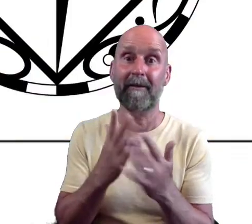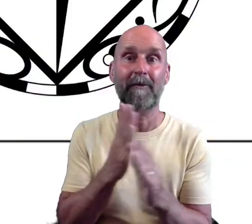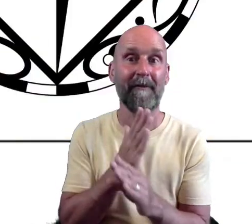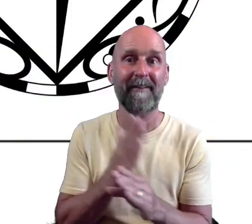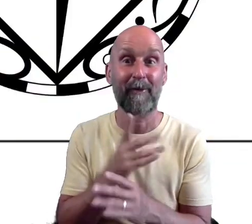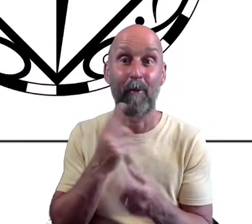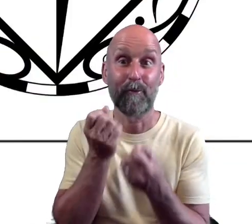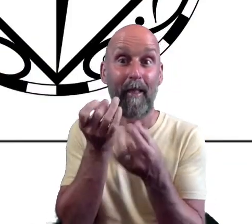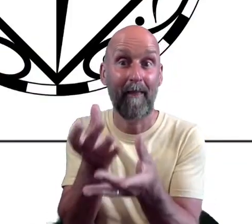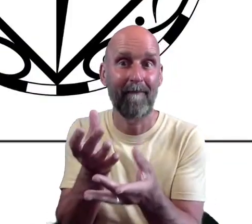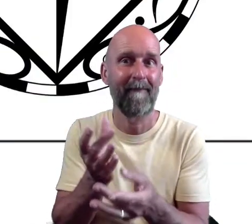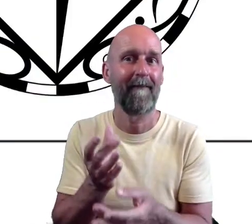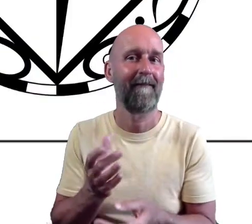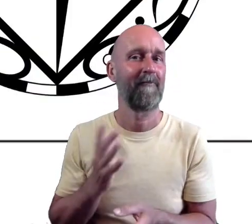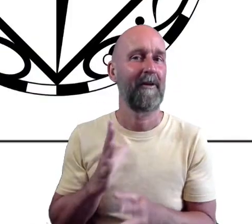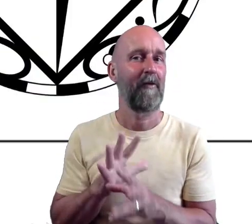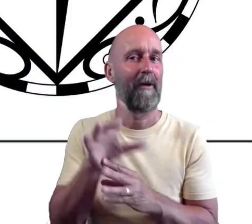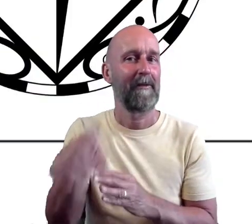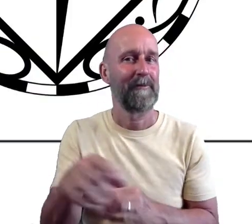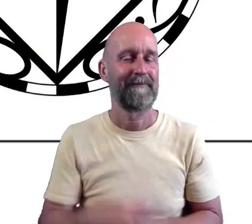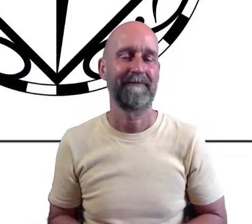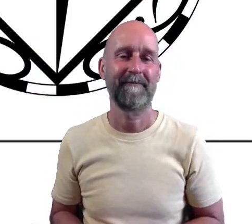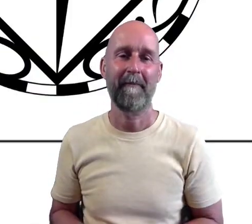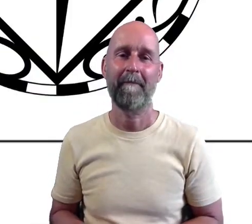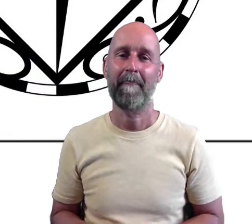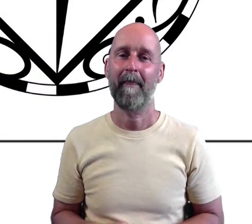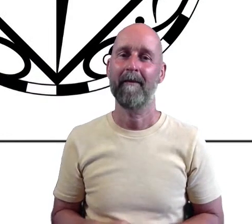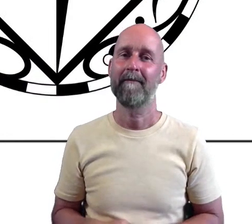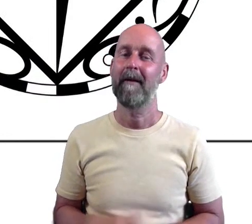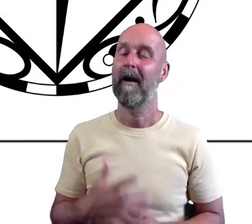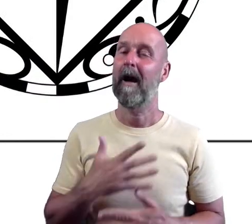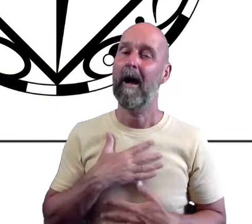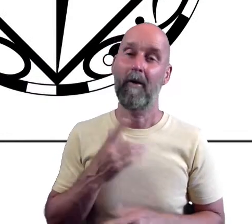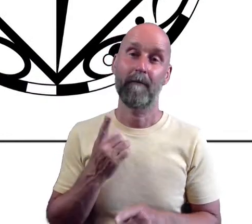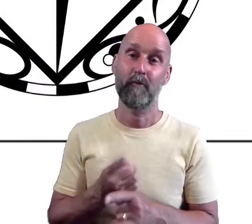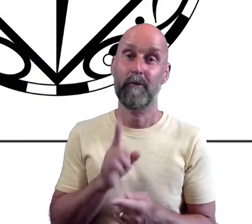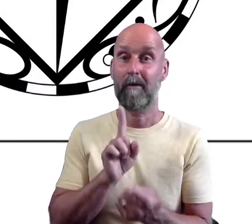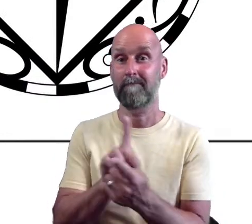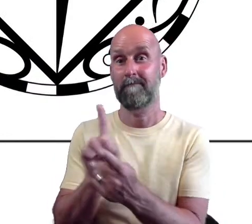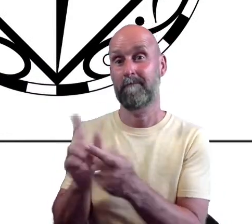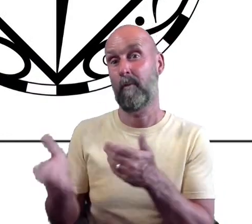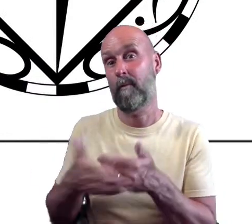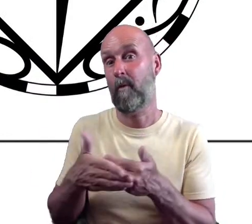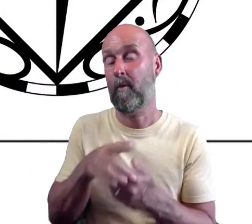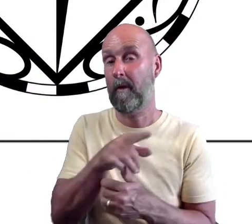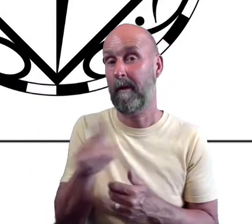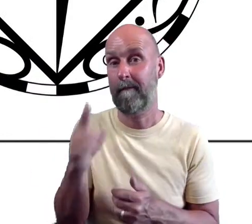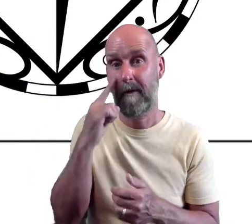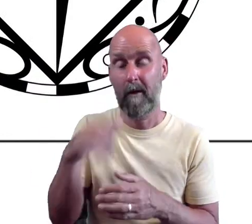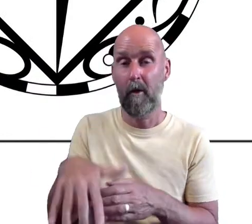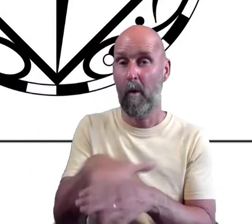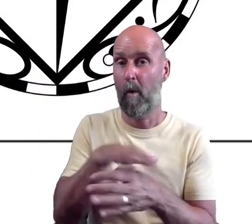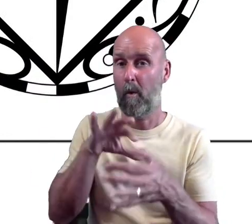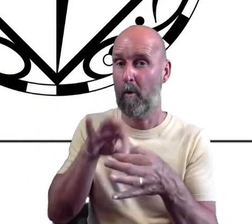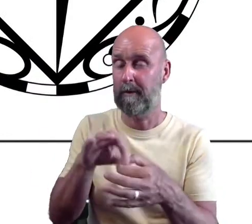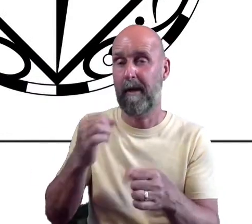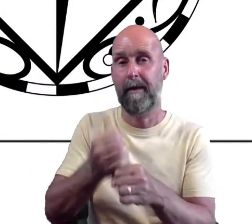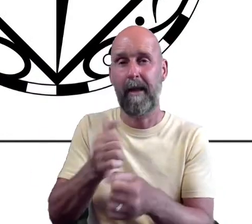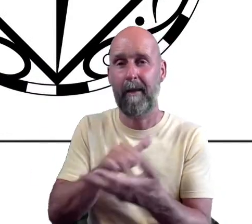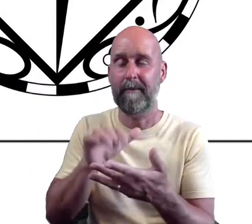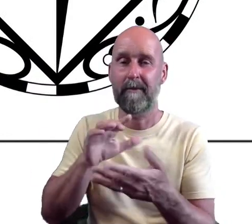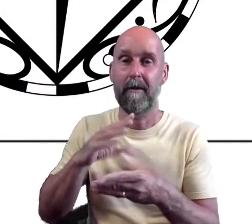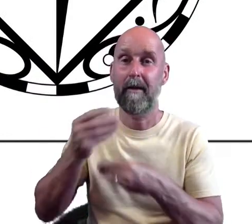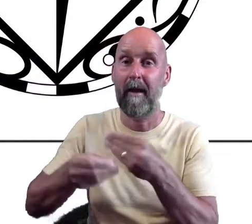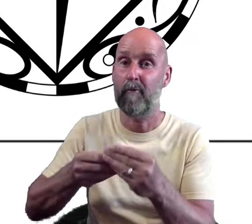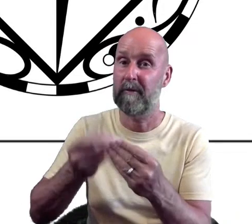yeah. But in general, I'd just love to chat more with anyone that's interested in located media, games, narrative design.